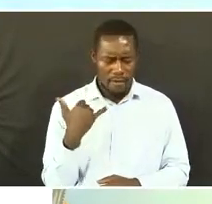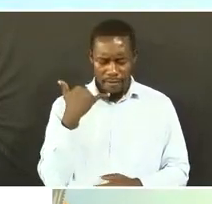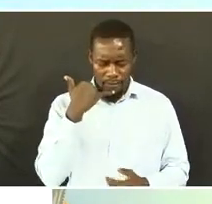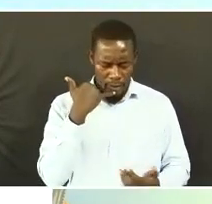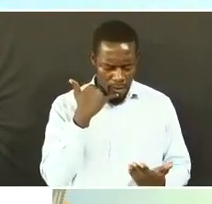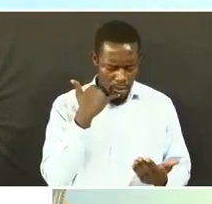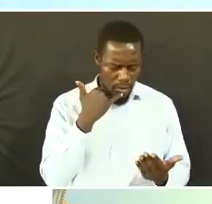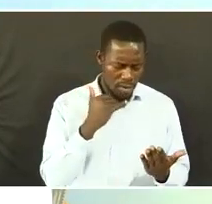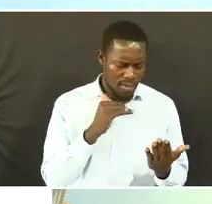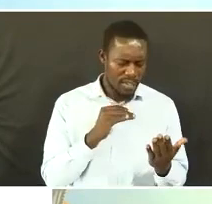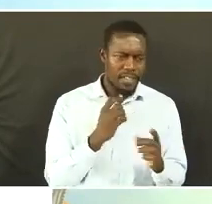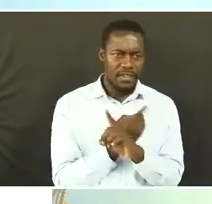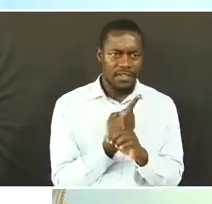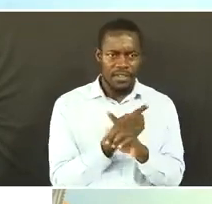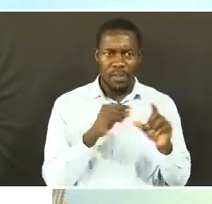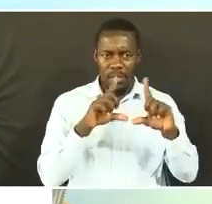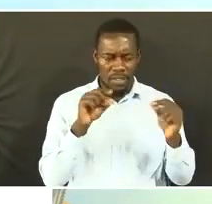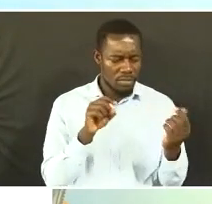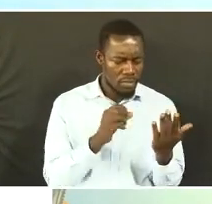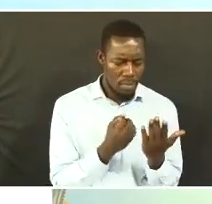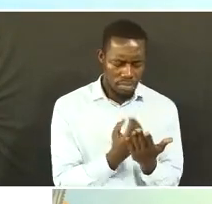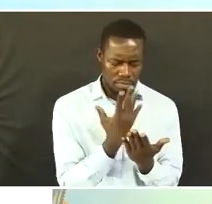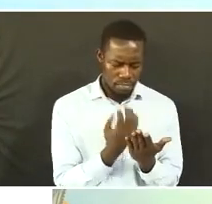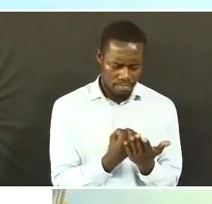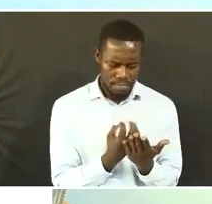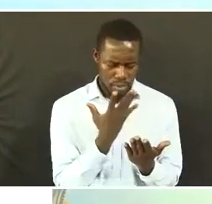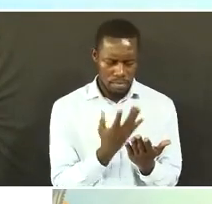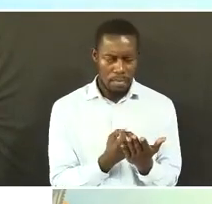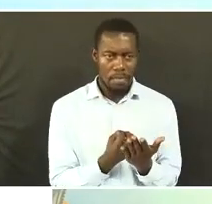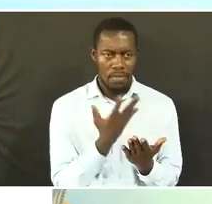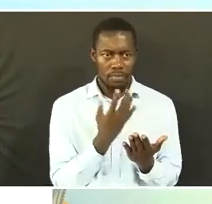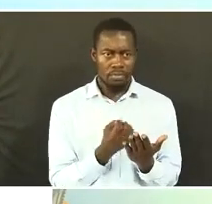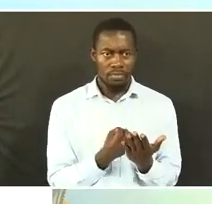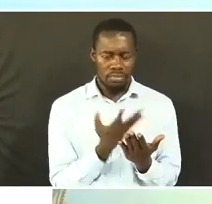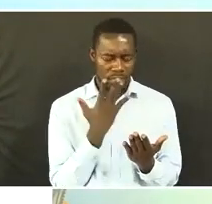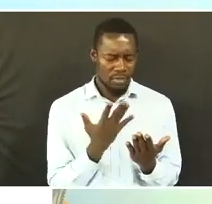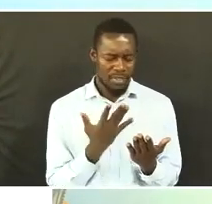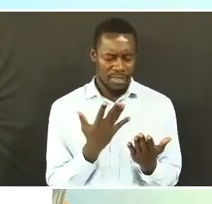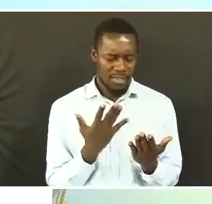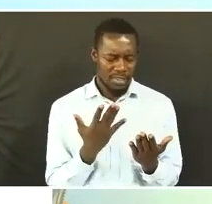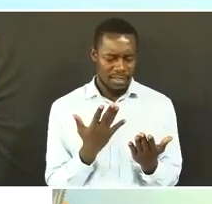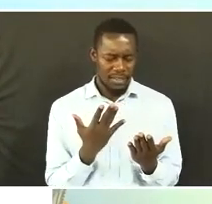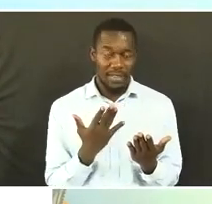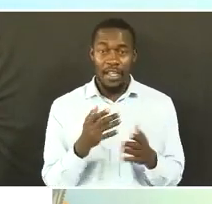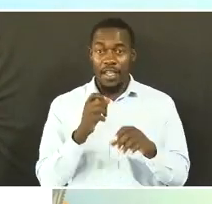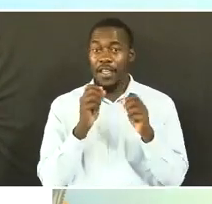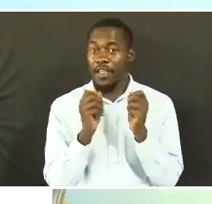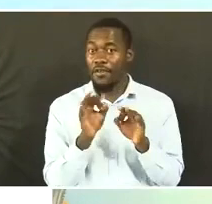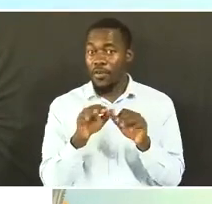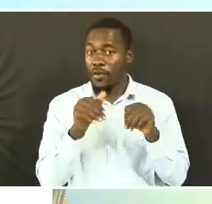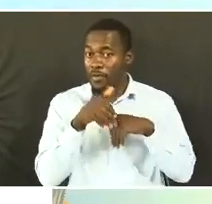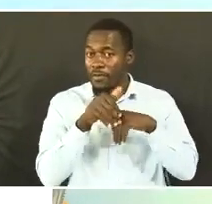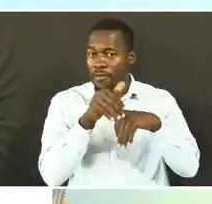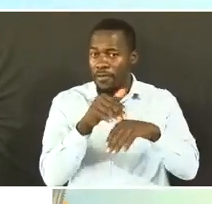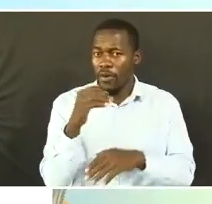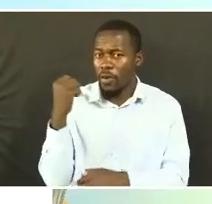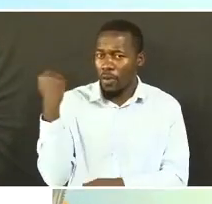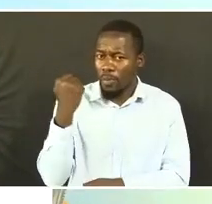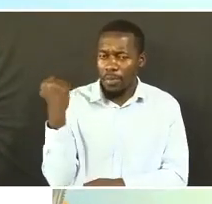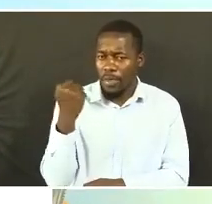Unnumbered schemes to occupy our minds. Those who follow politics and consume all that campaign palaver and